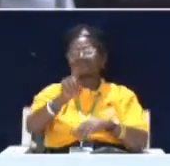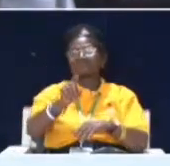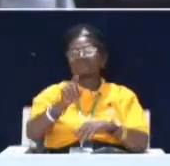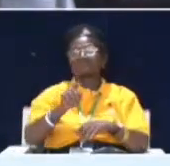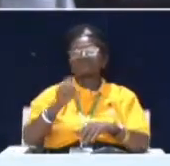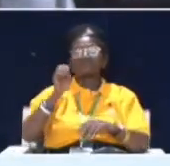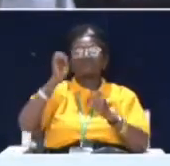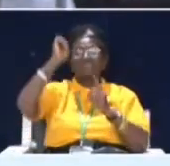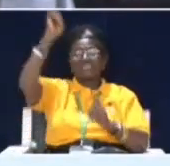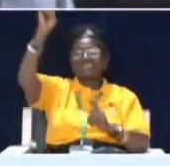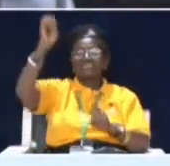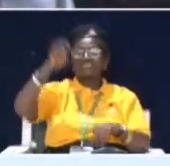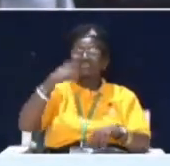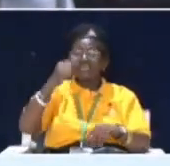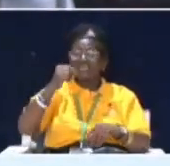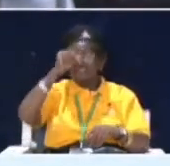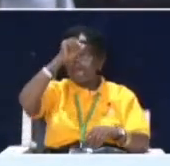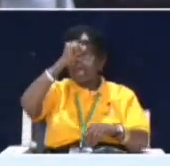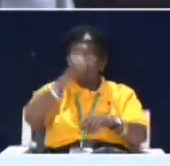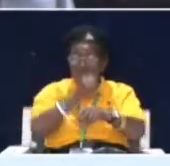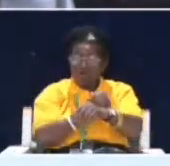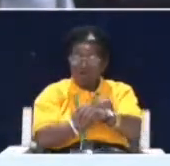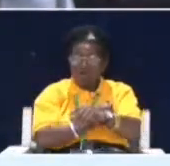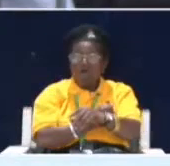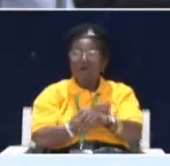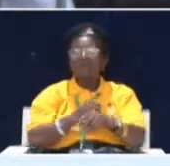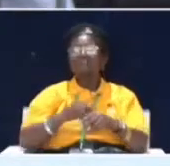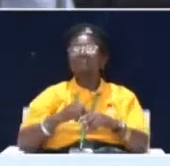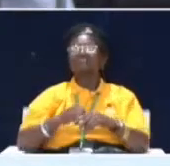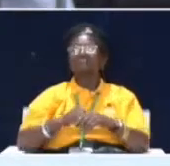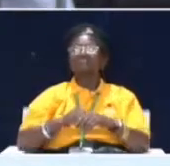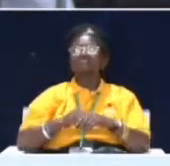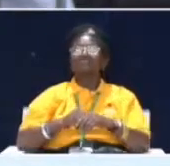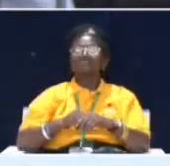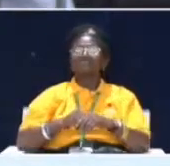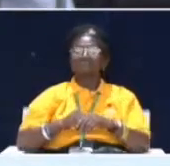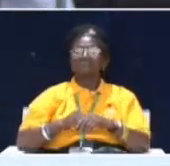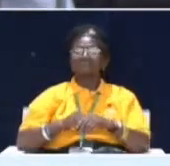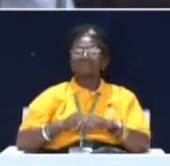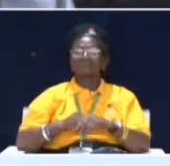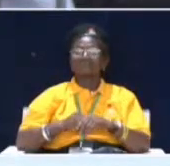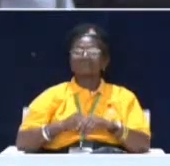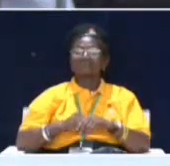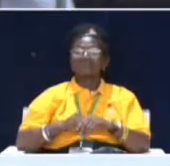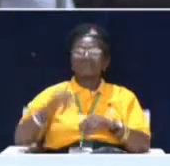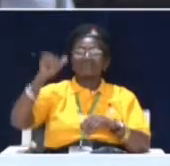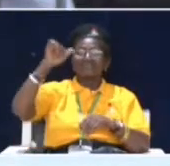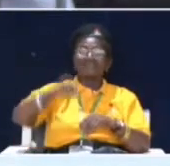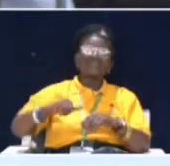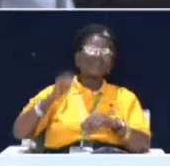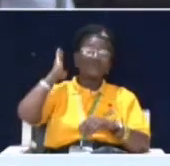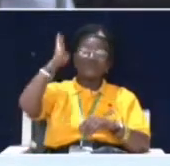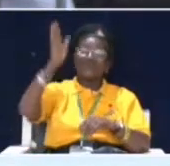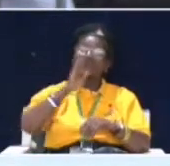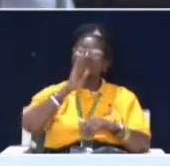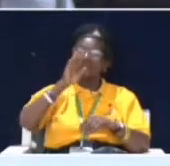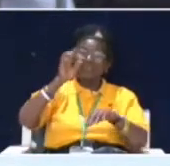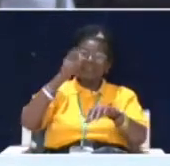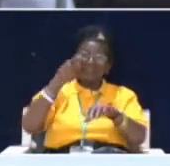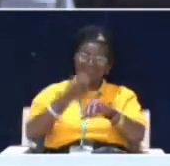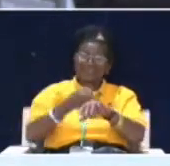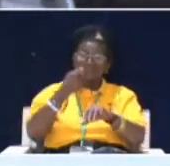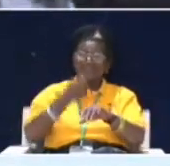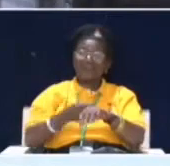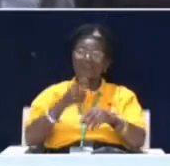He said, son, oni omo mi okunrin, they be difficult to count. Yo soro lati ka